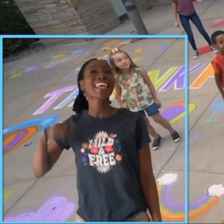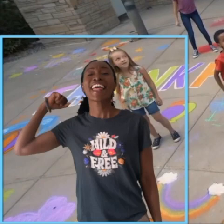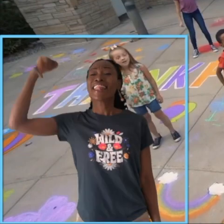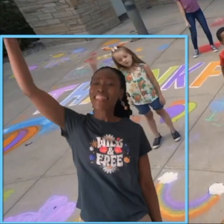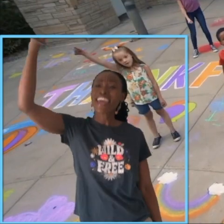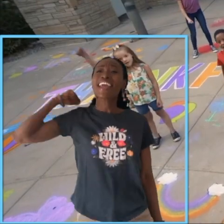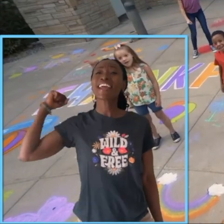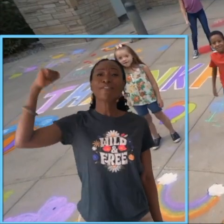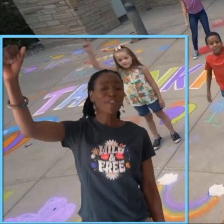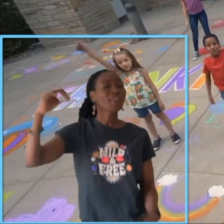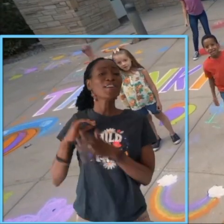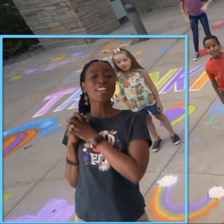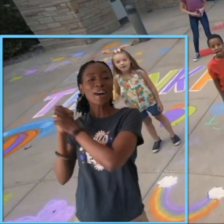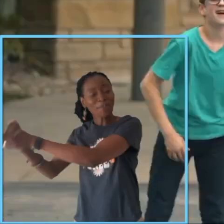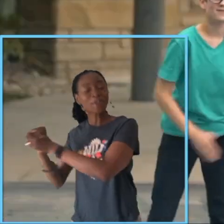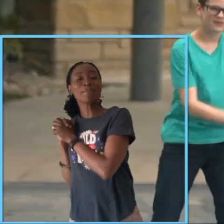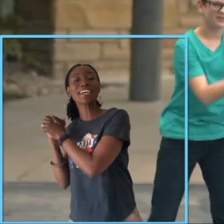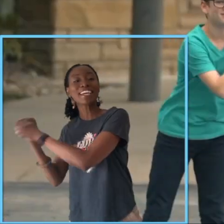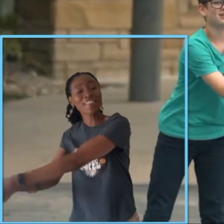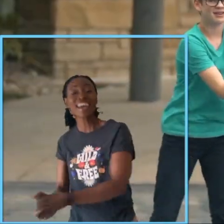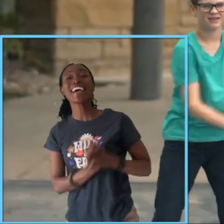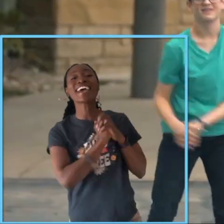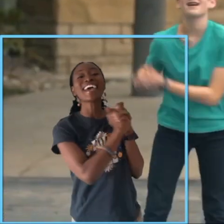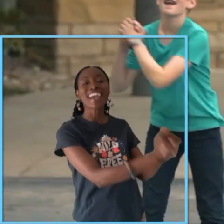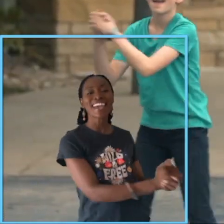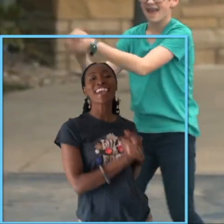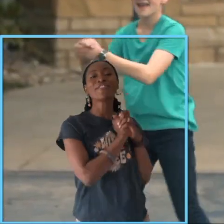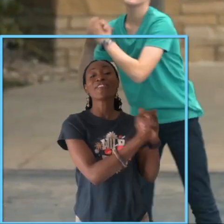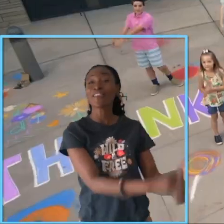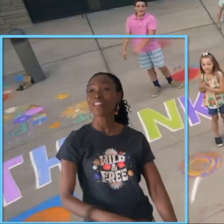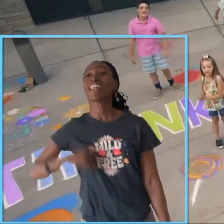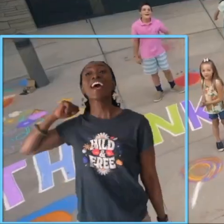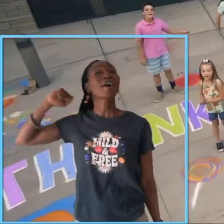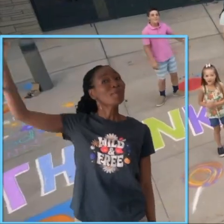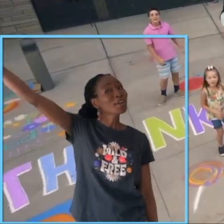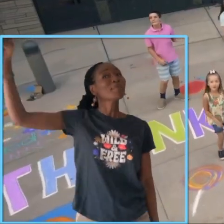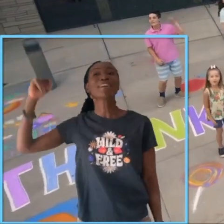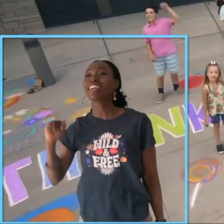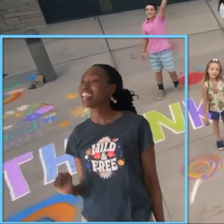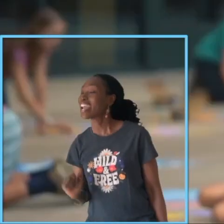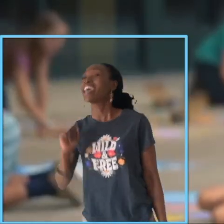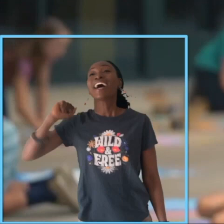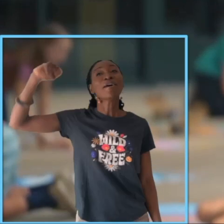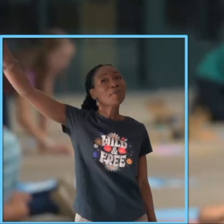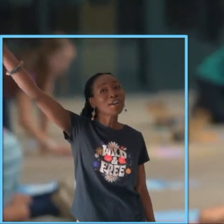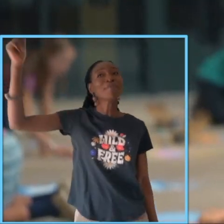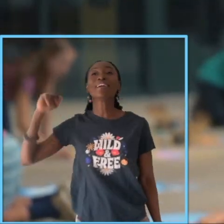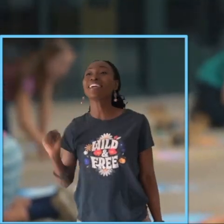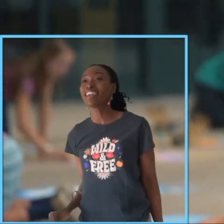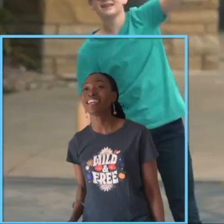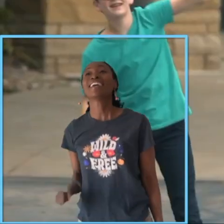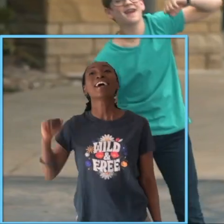be thankful. I want to be grateful.